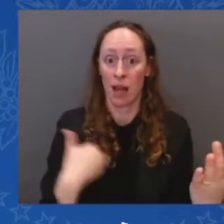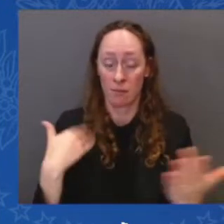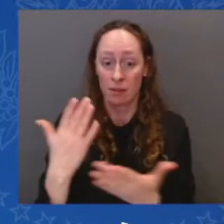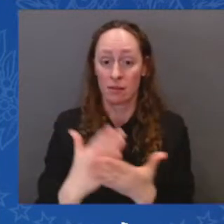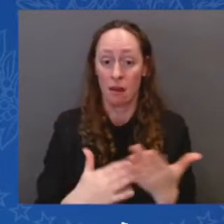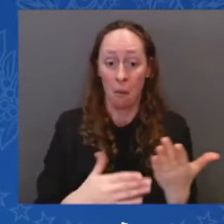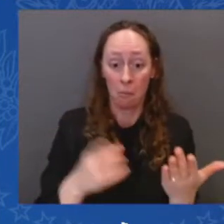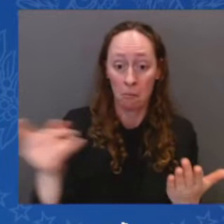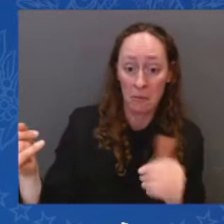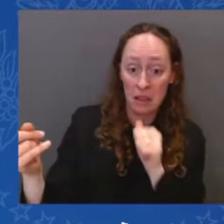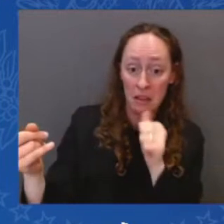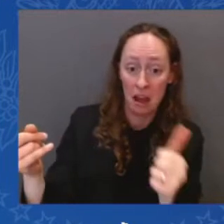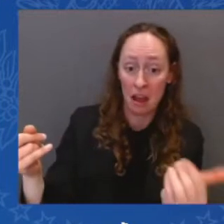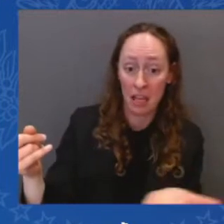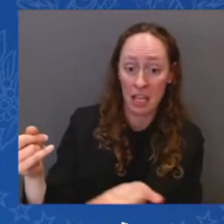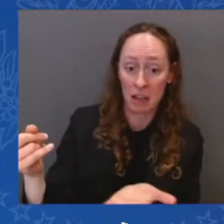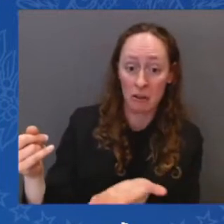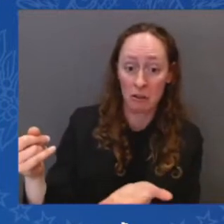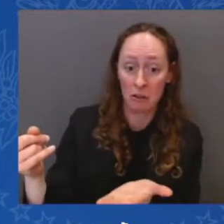the American will.